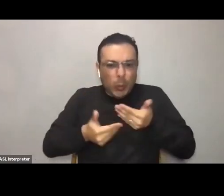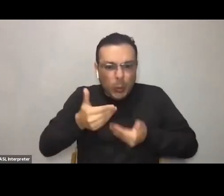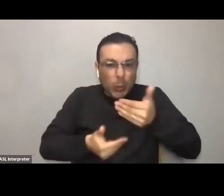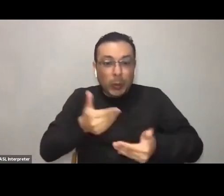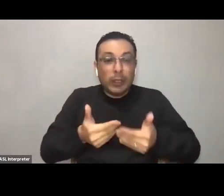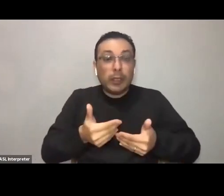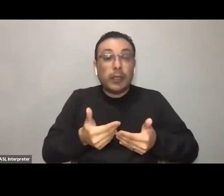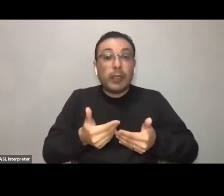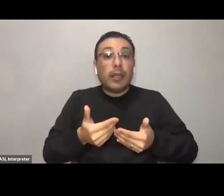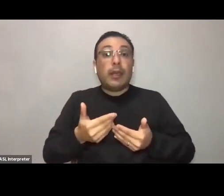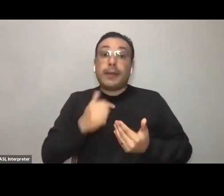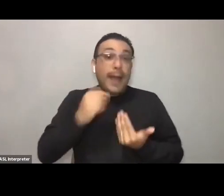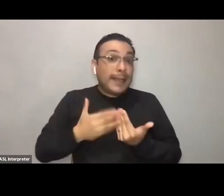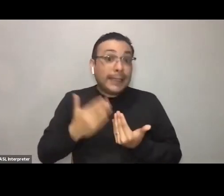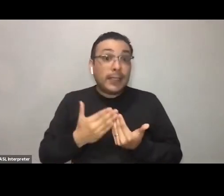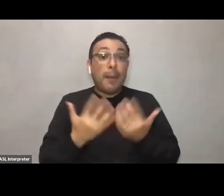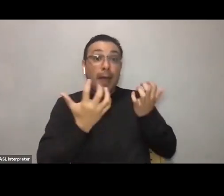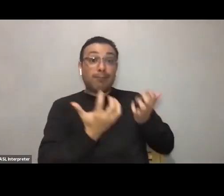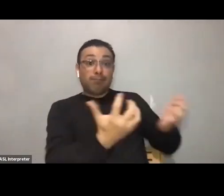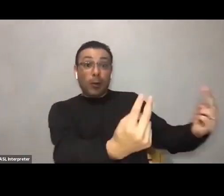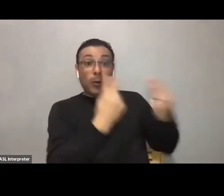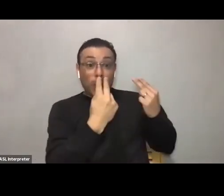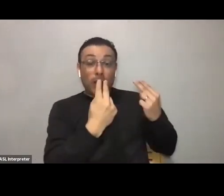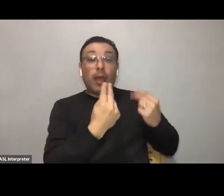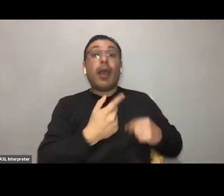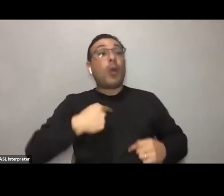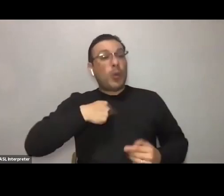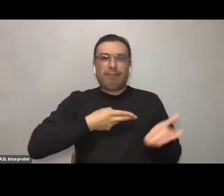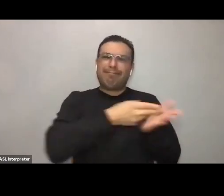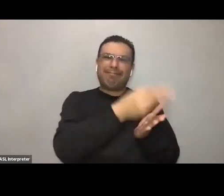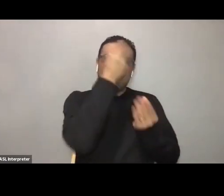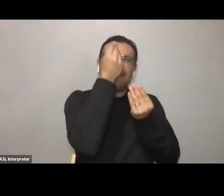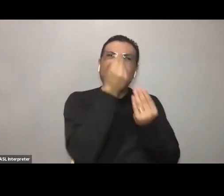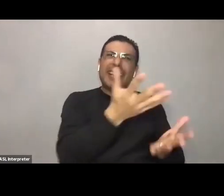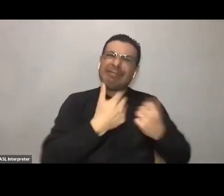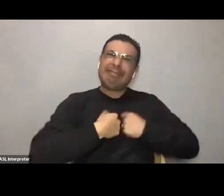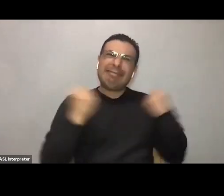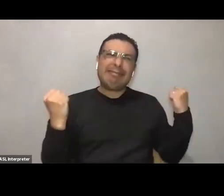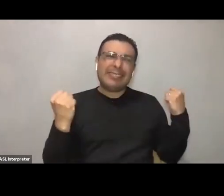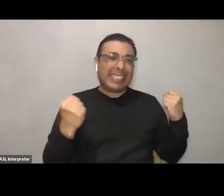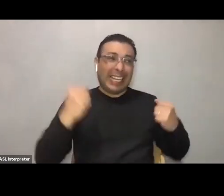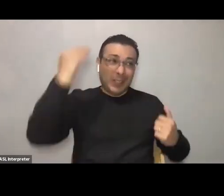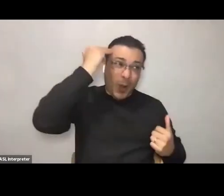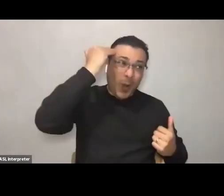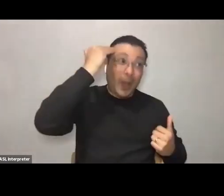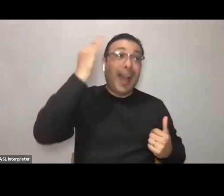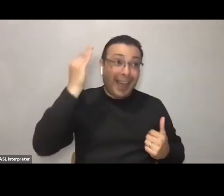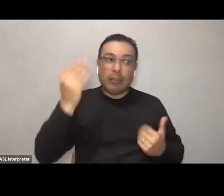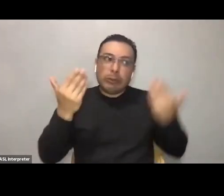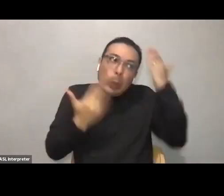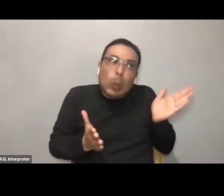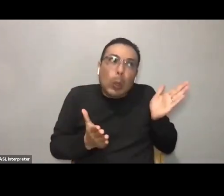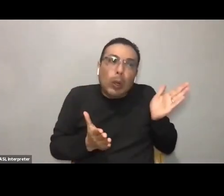transparency about what we knew and what we didn't know and how we were all learning together. So don't be afraid to just start.